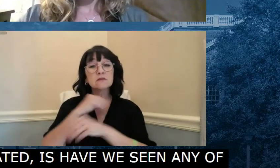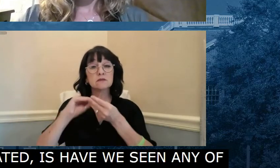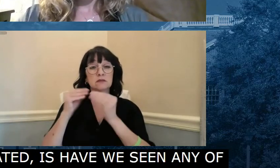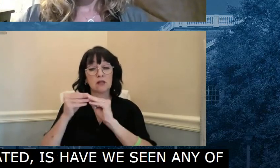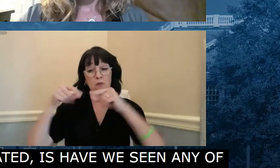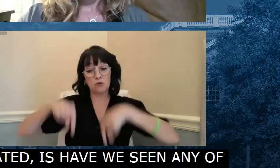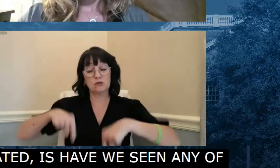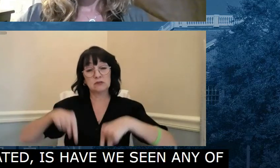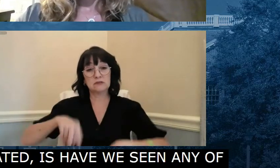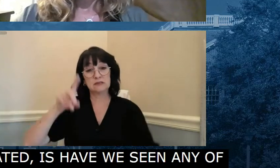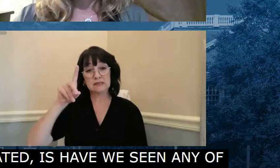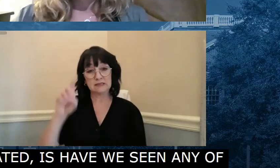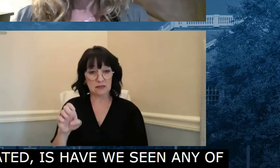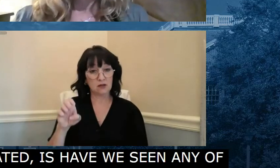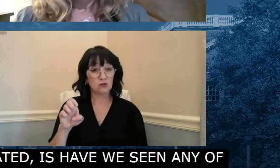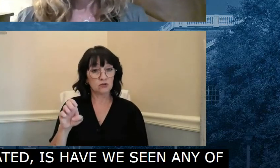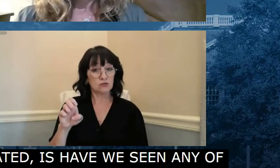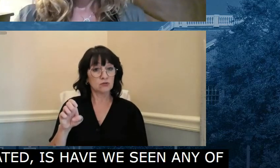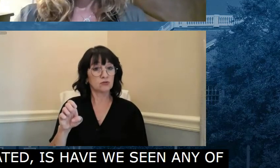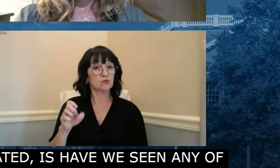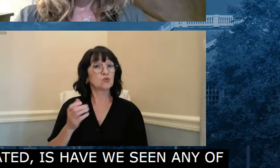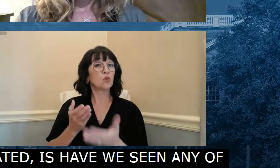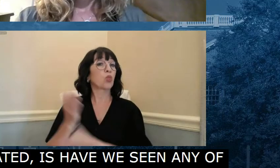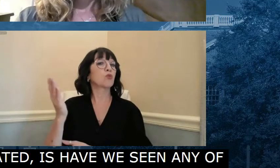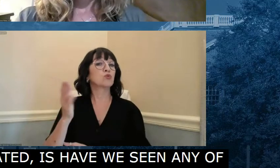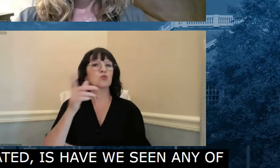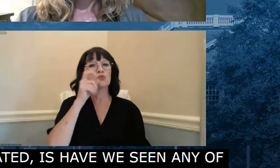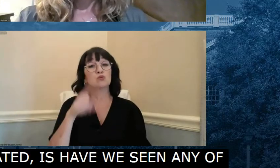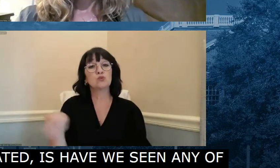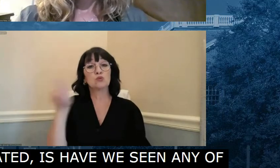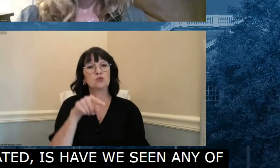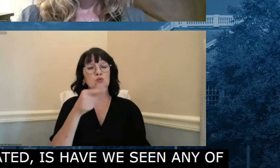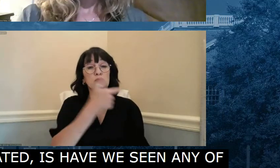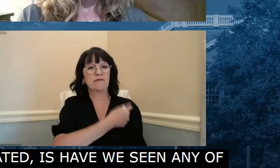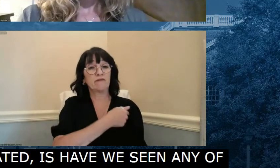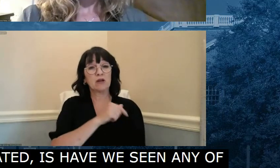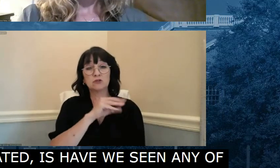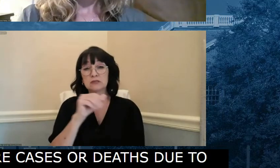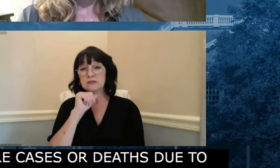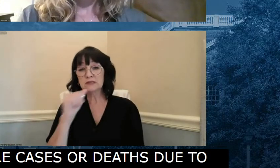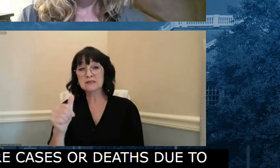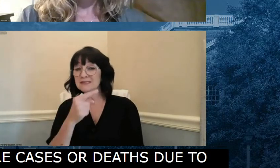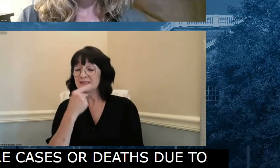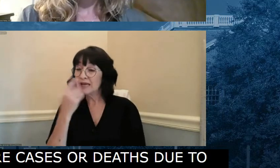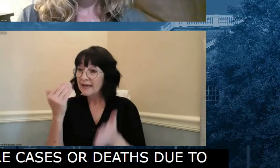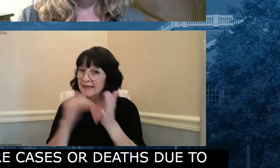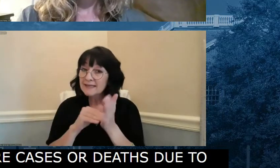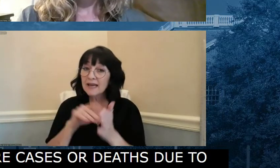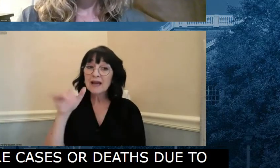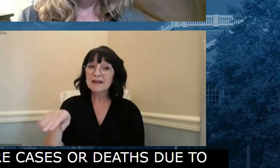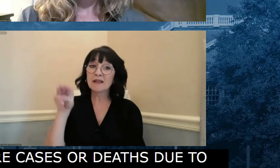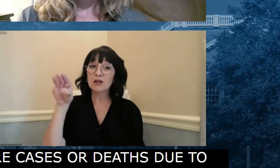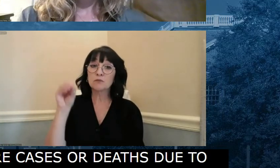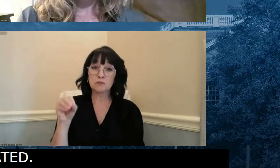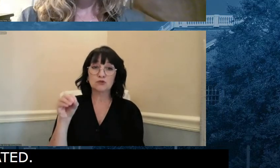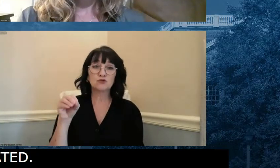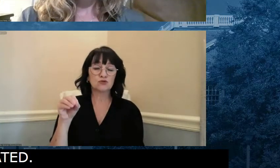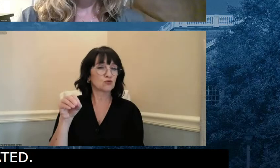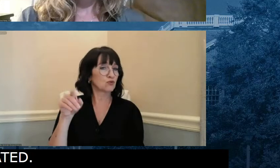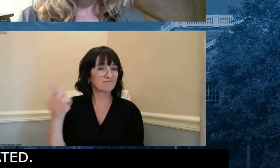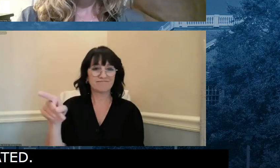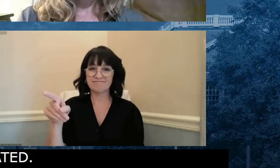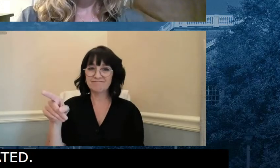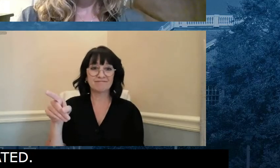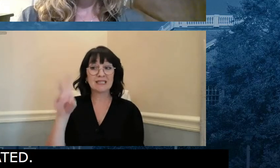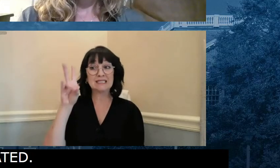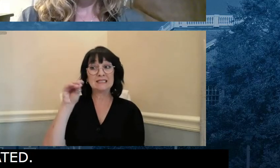COVID by vaccinated or unvaccinated? And again, Missouri would be one of those states that didn't make the 70%